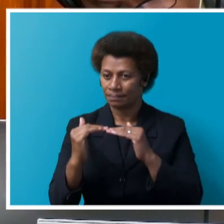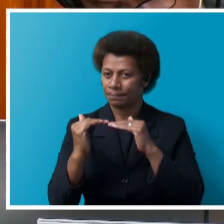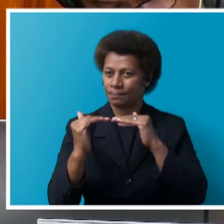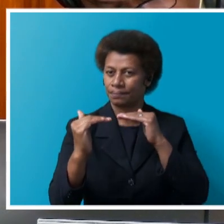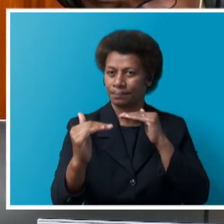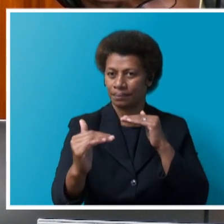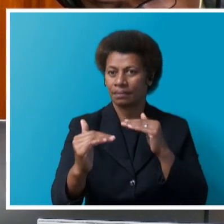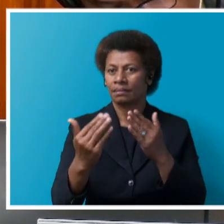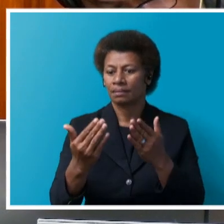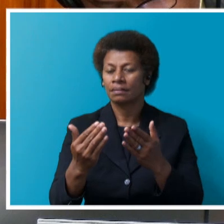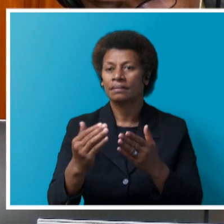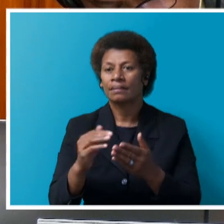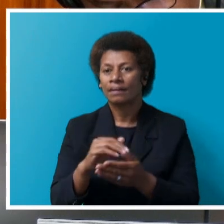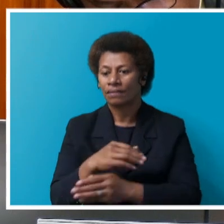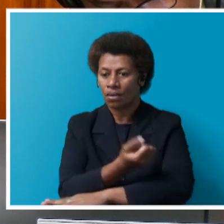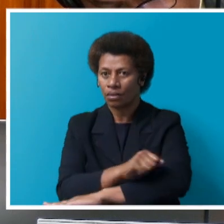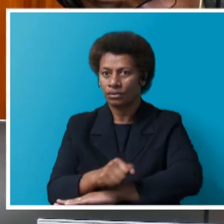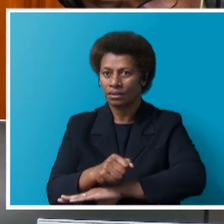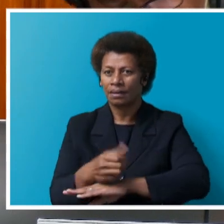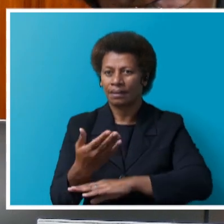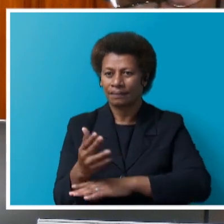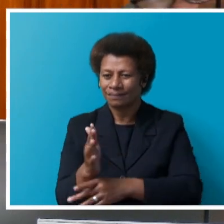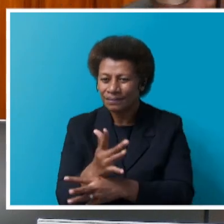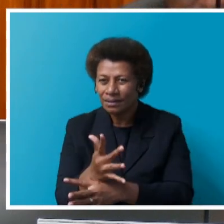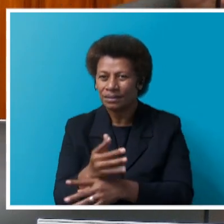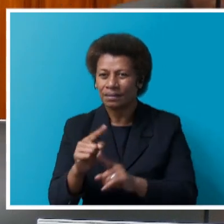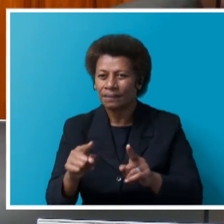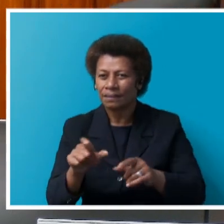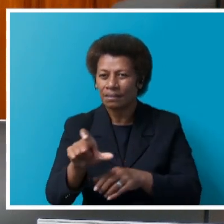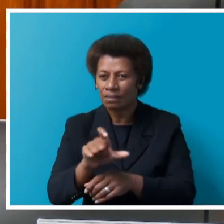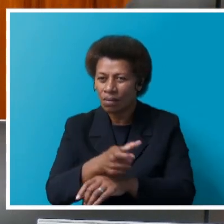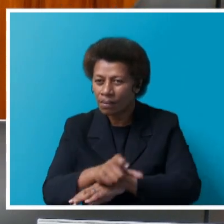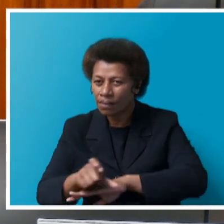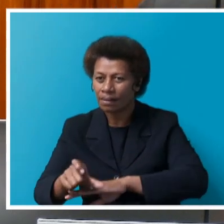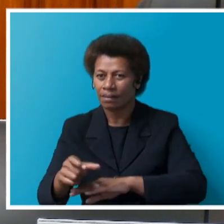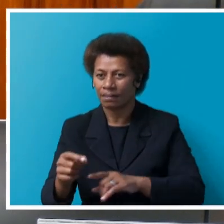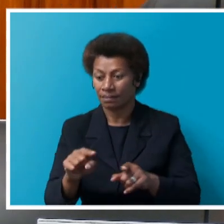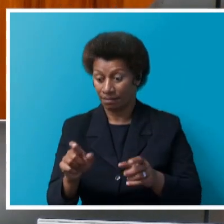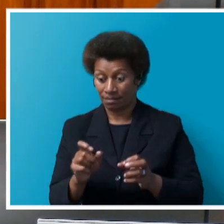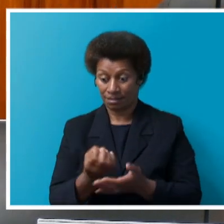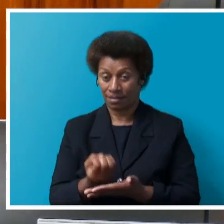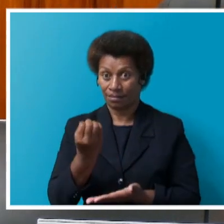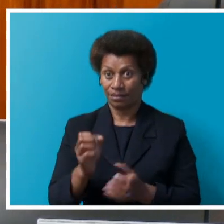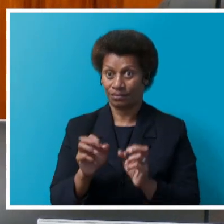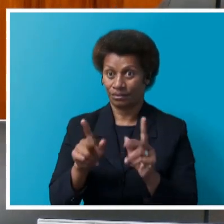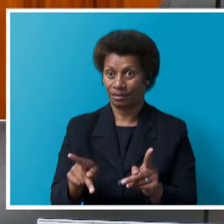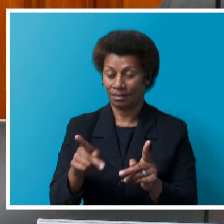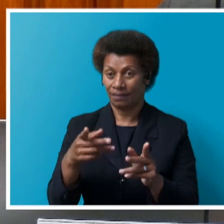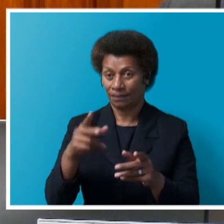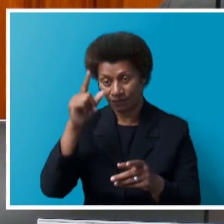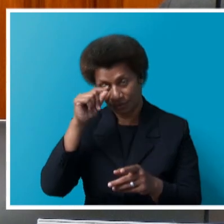By developing a robust framework such as this, we are not only securing economic opportunities for Fijians, but